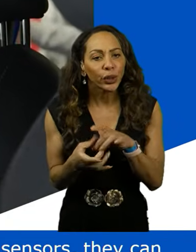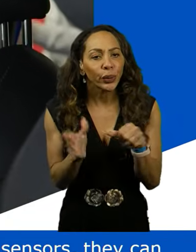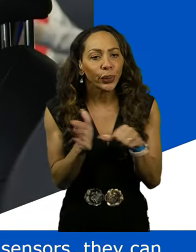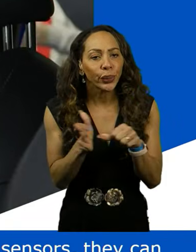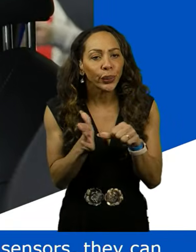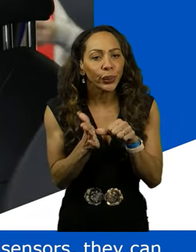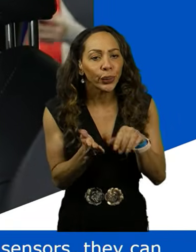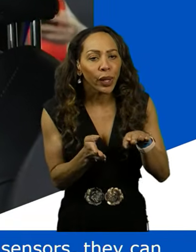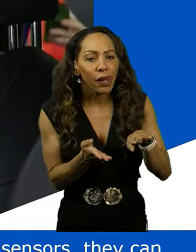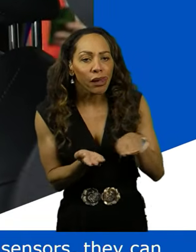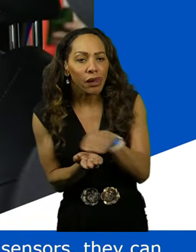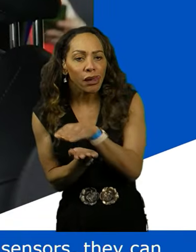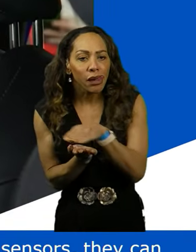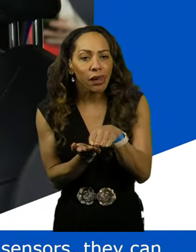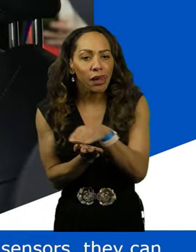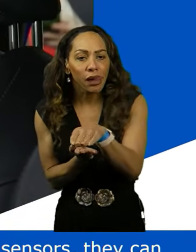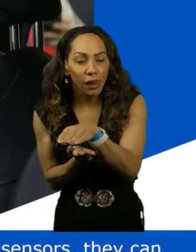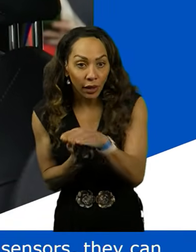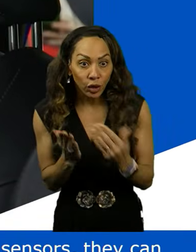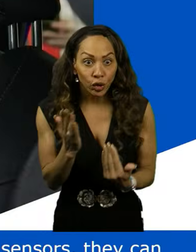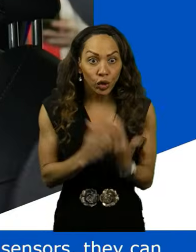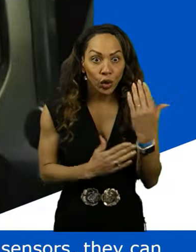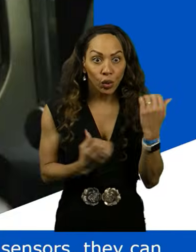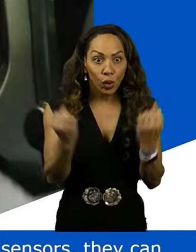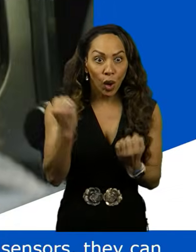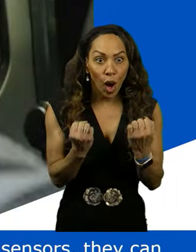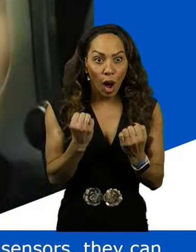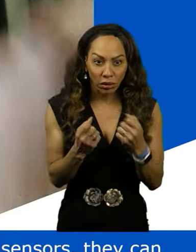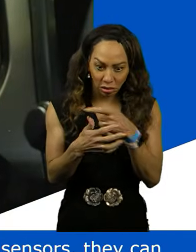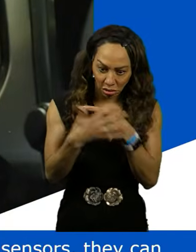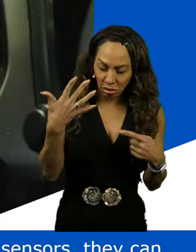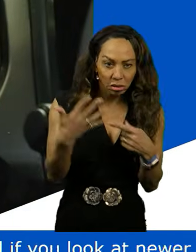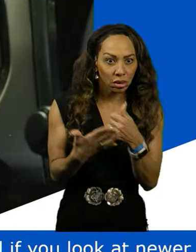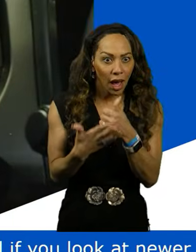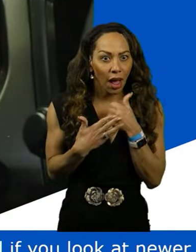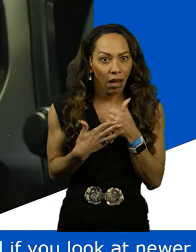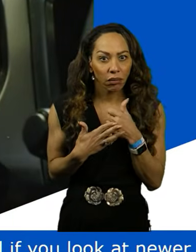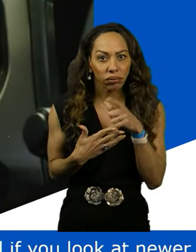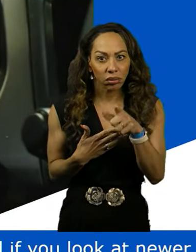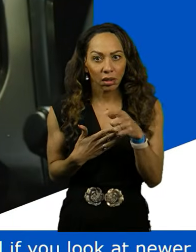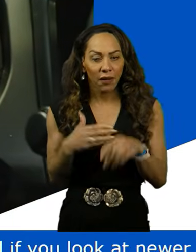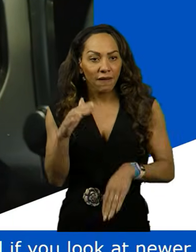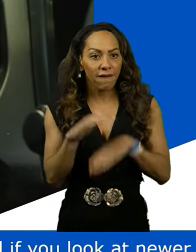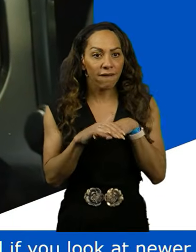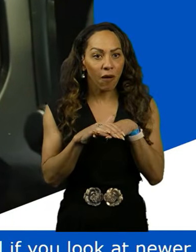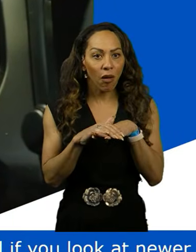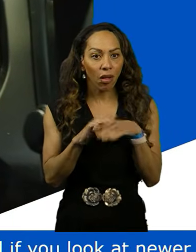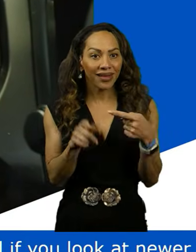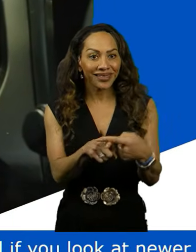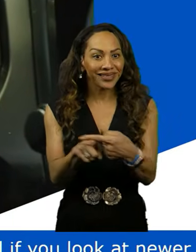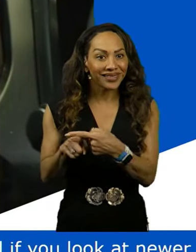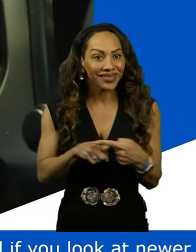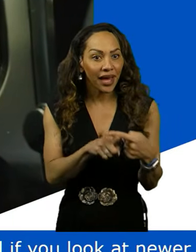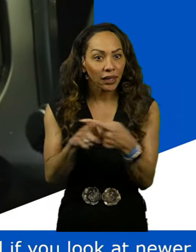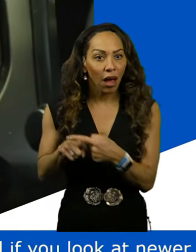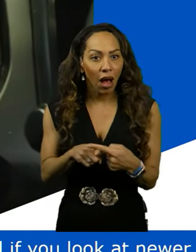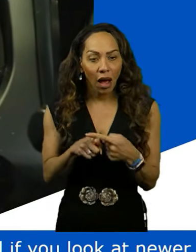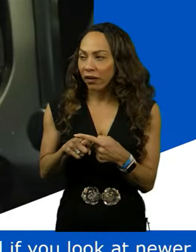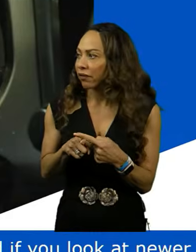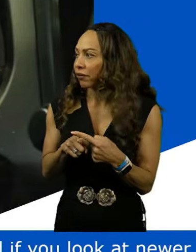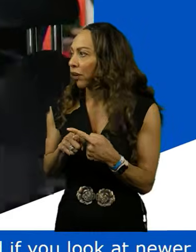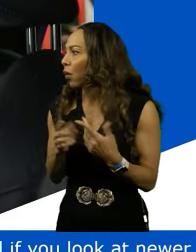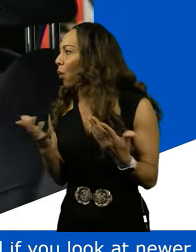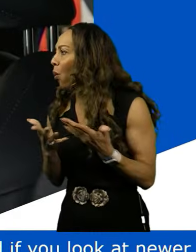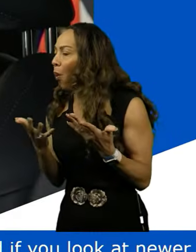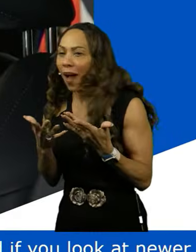newer cars, there's even more to help you. Electric cars, for example, have fully connected sat-nav. These can help you locate nearby